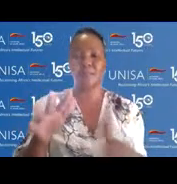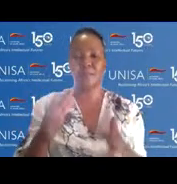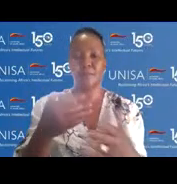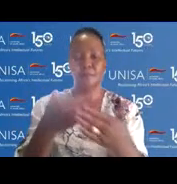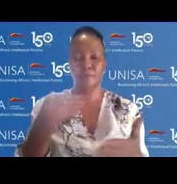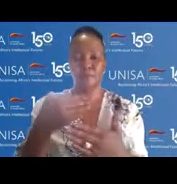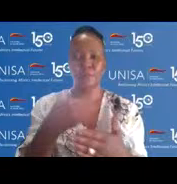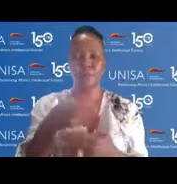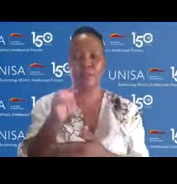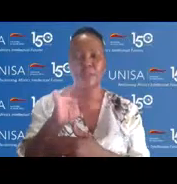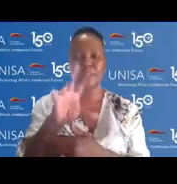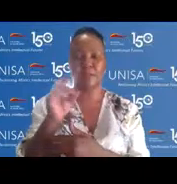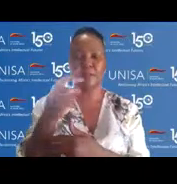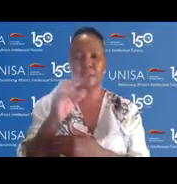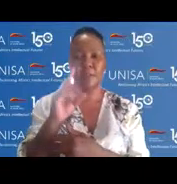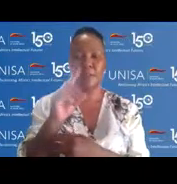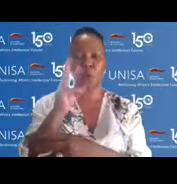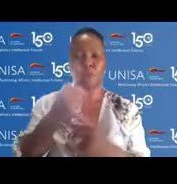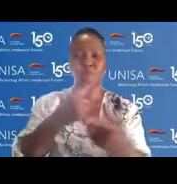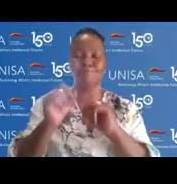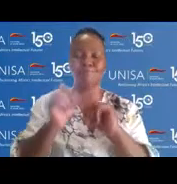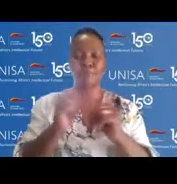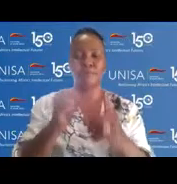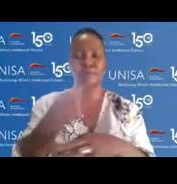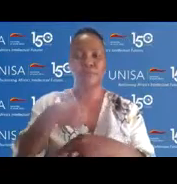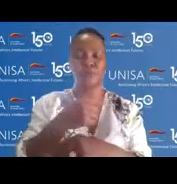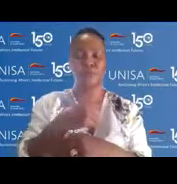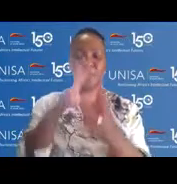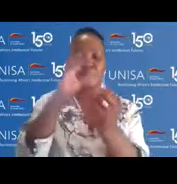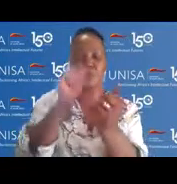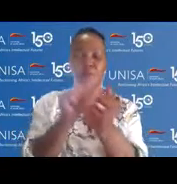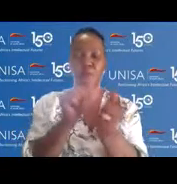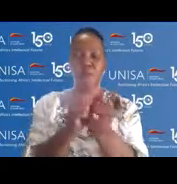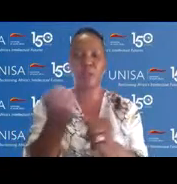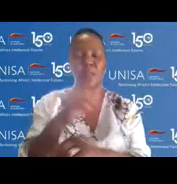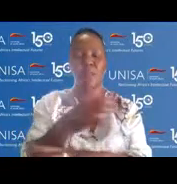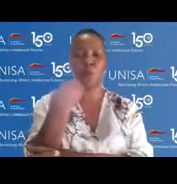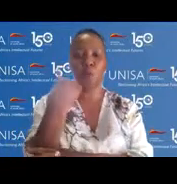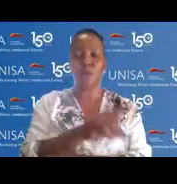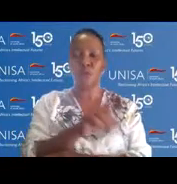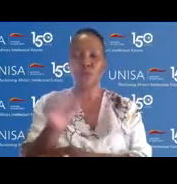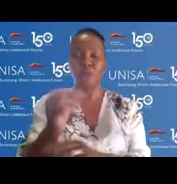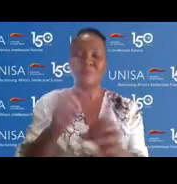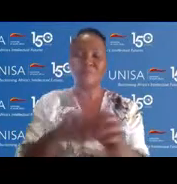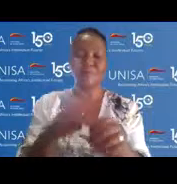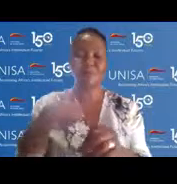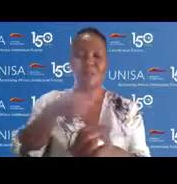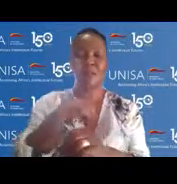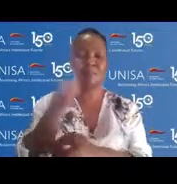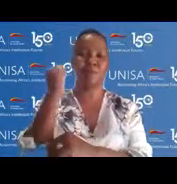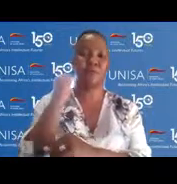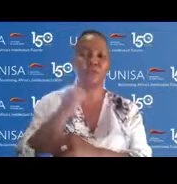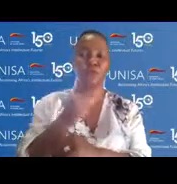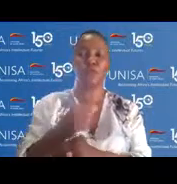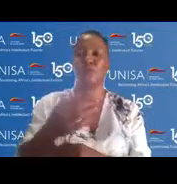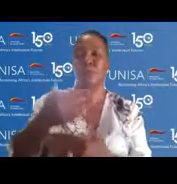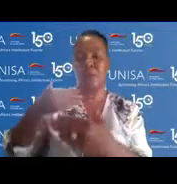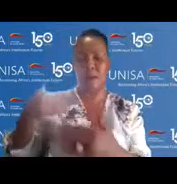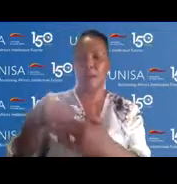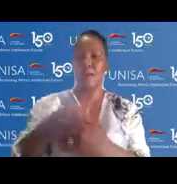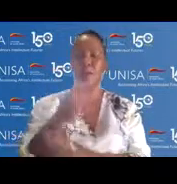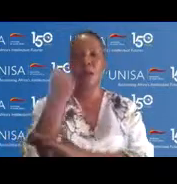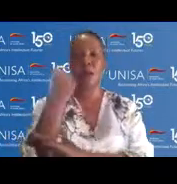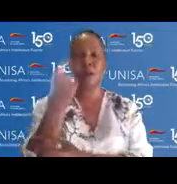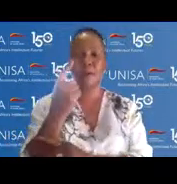to speak to us about the summary of day 1, just for those guys who maybe didn't join us yesterday, so that you don't fall behind, that you understand where all the